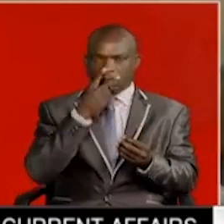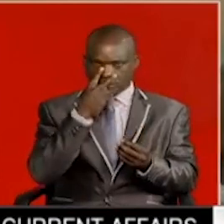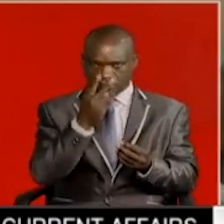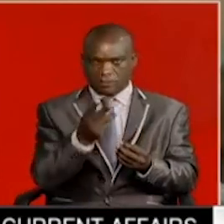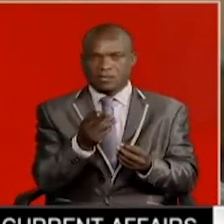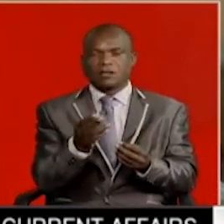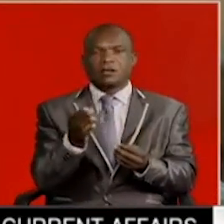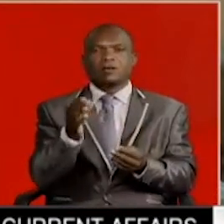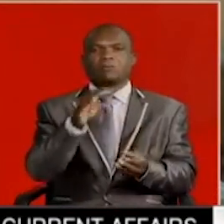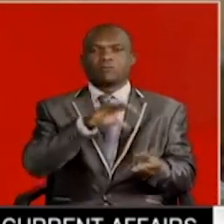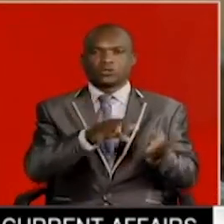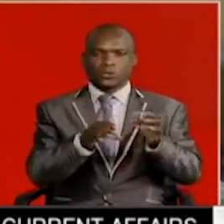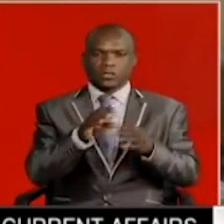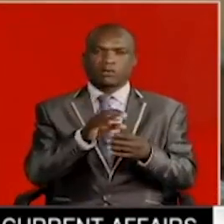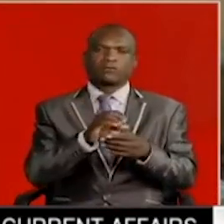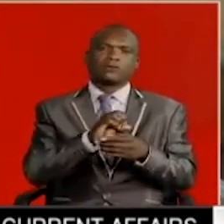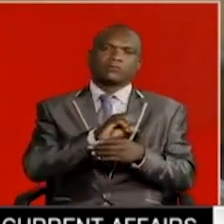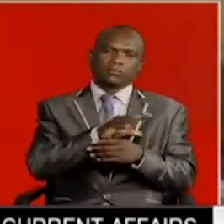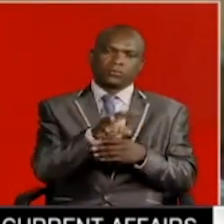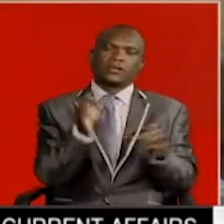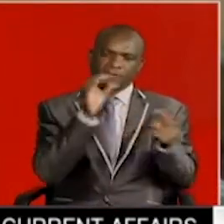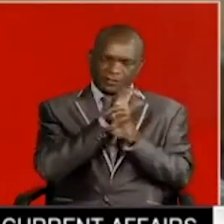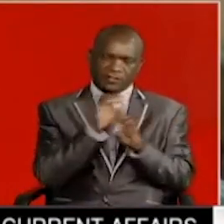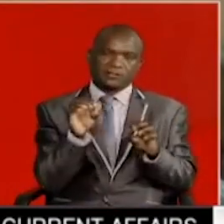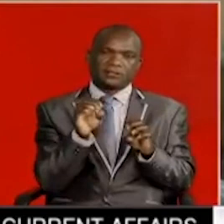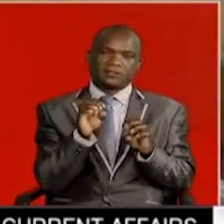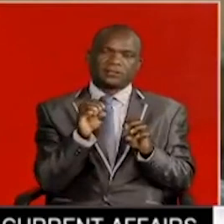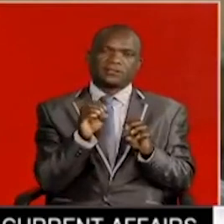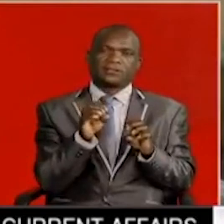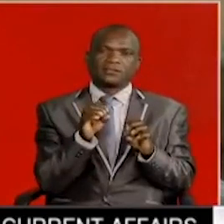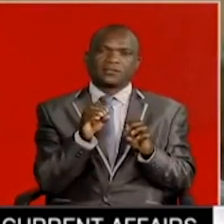vaccination on COVID-19 is complete.